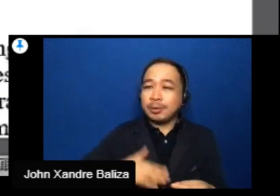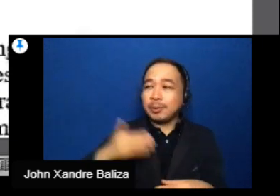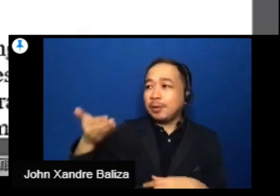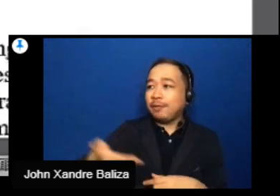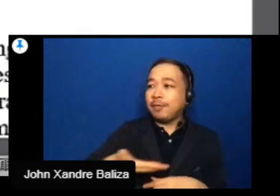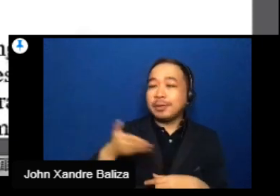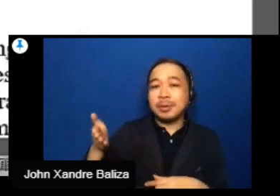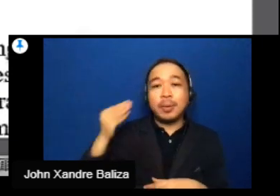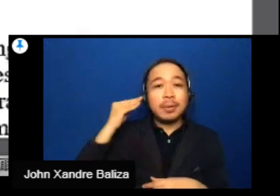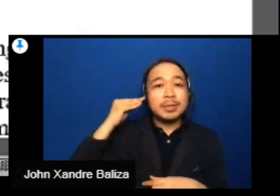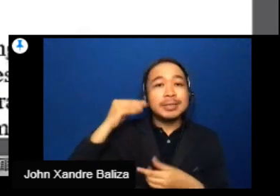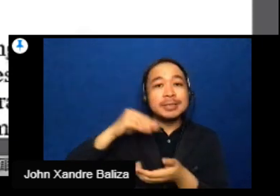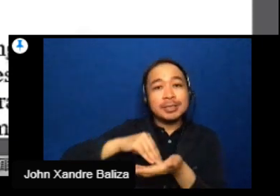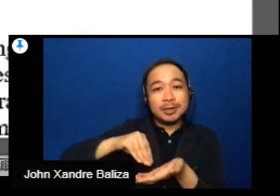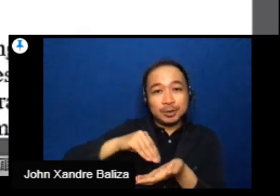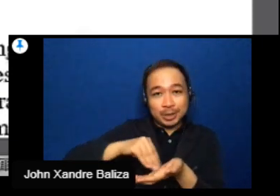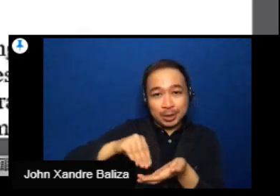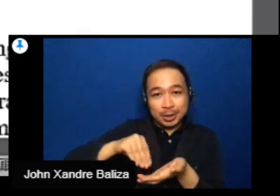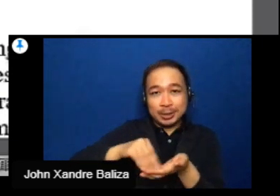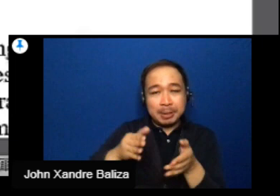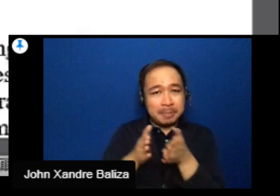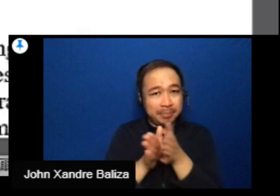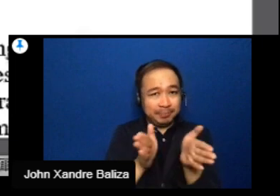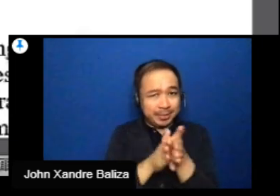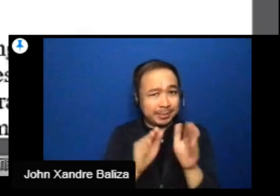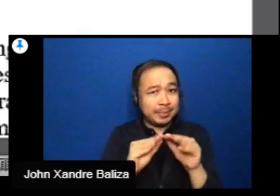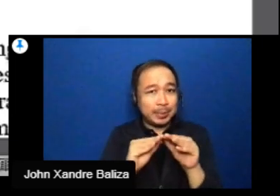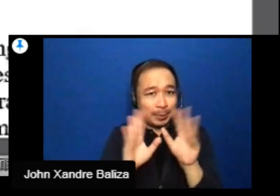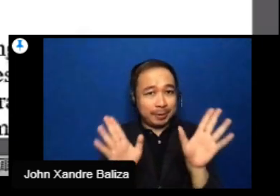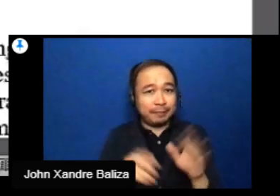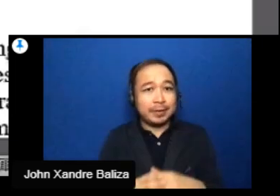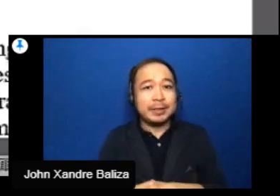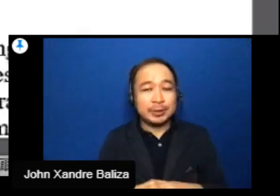Secretariat for clarification at this point.